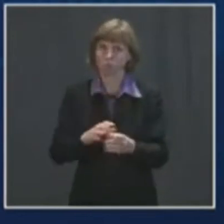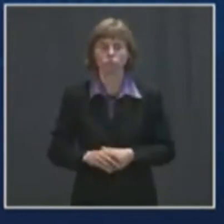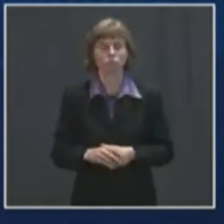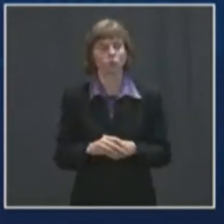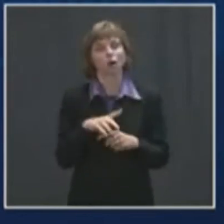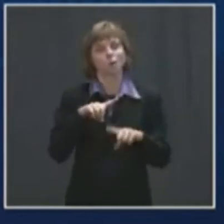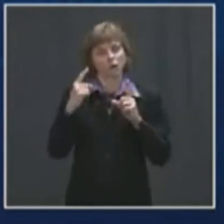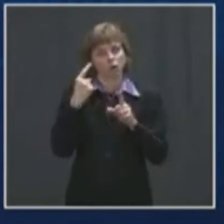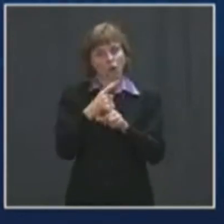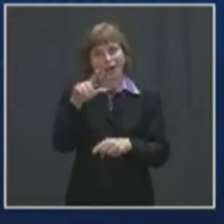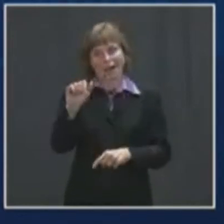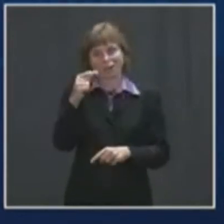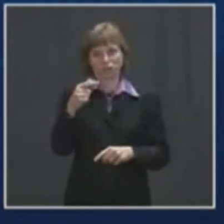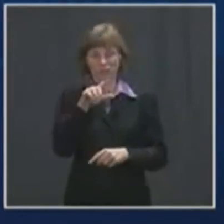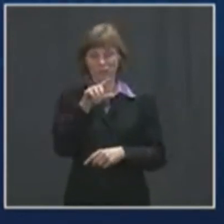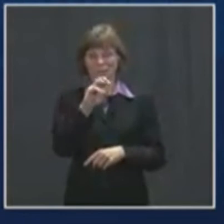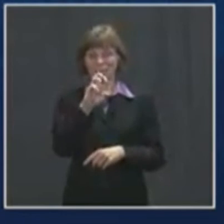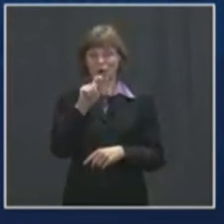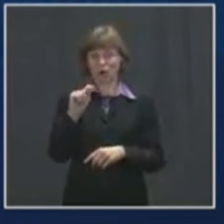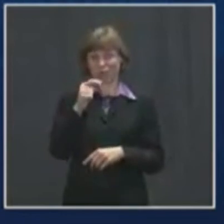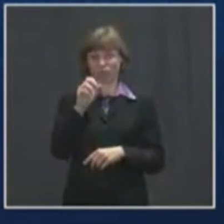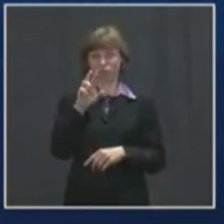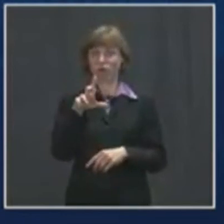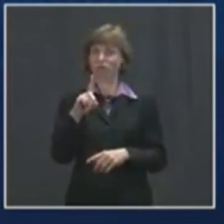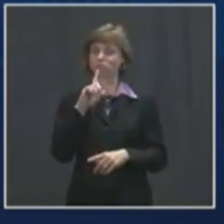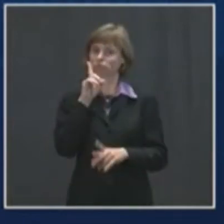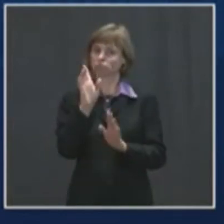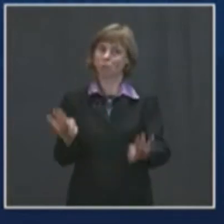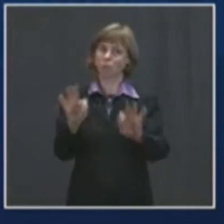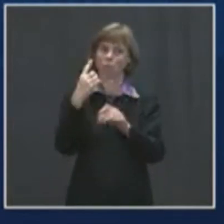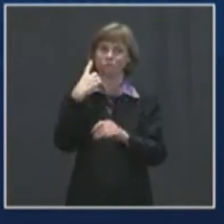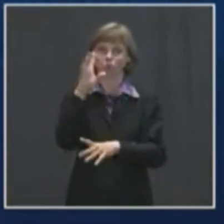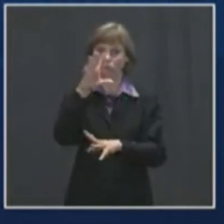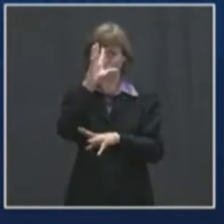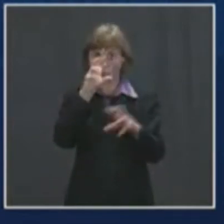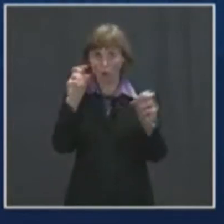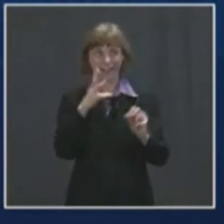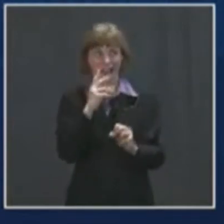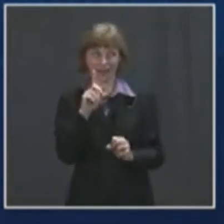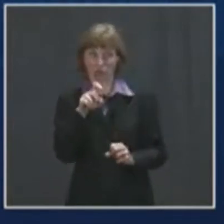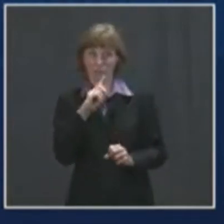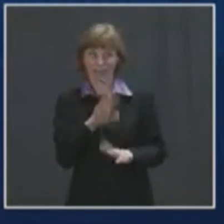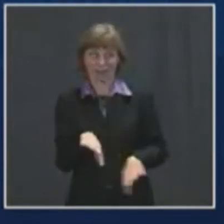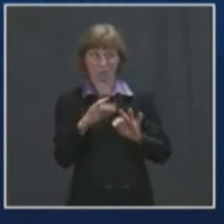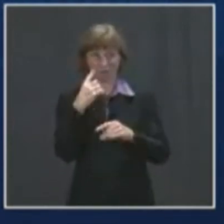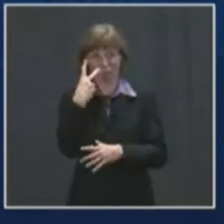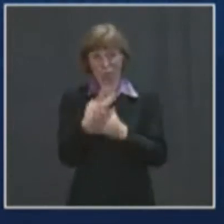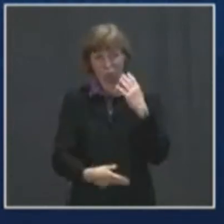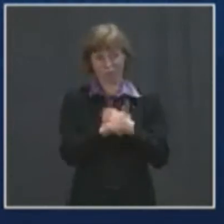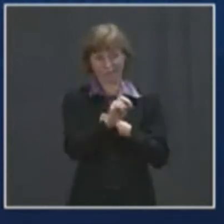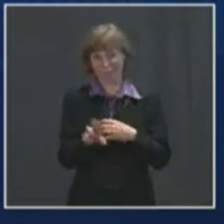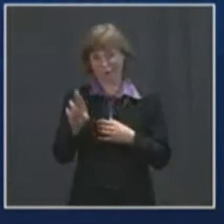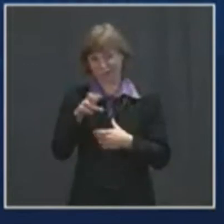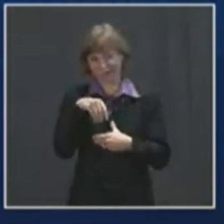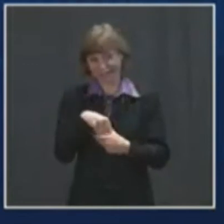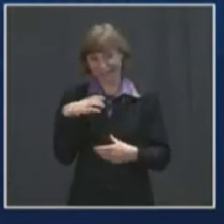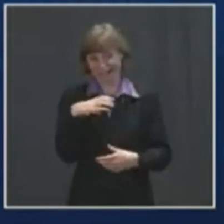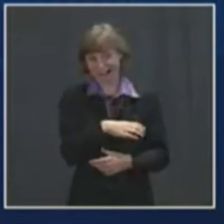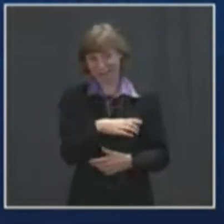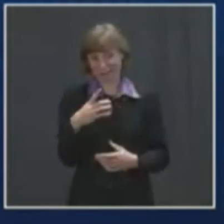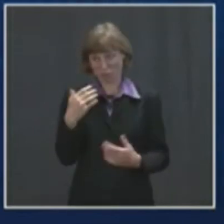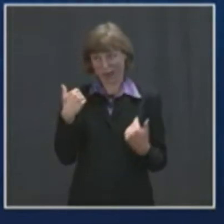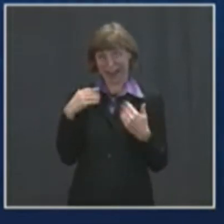through, Merrick Garland, is vital not only to the President, but should be vital to Democrats and Republicans in Congress in order to have a leader at the head